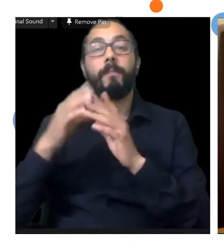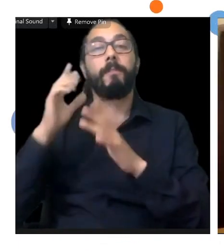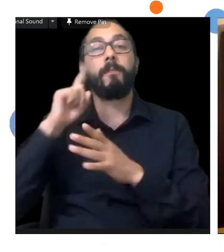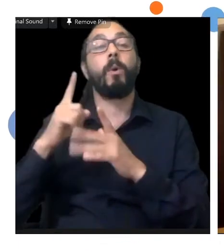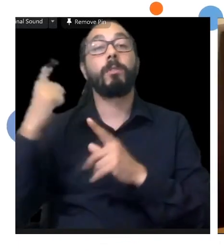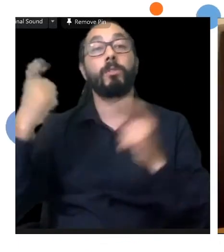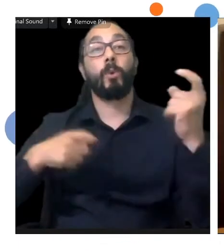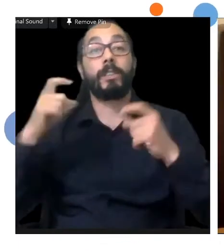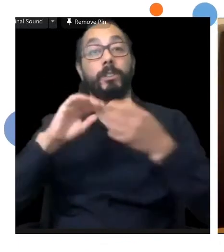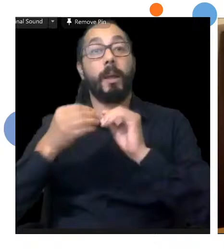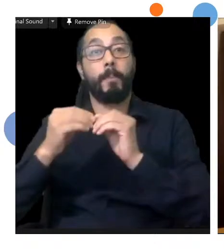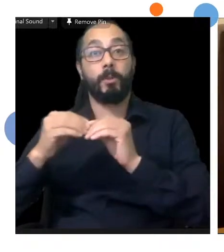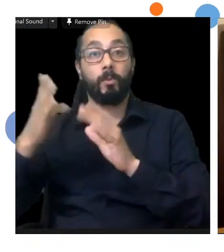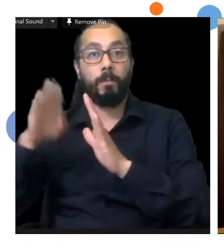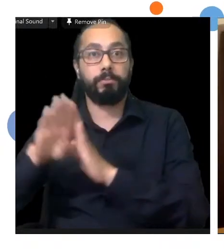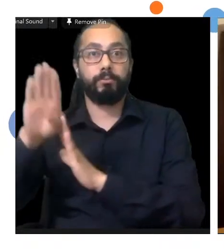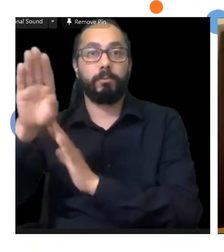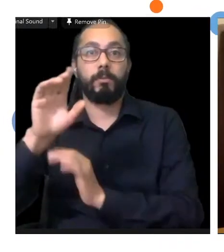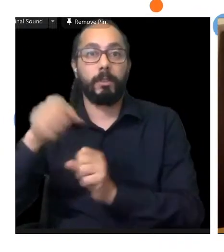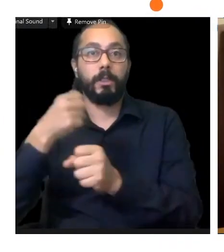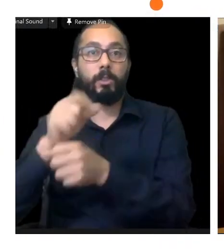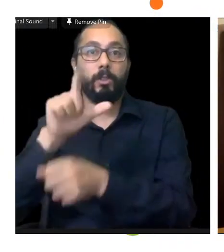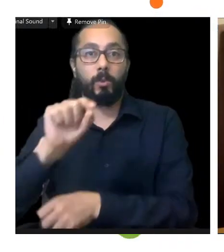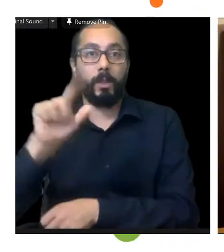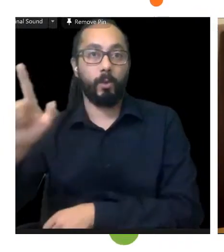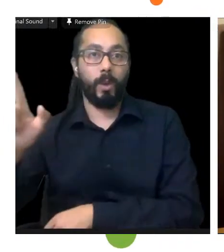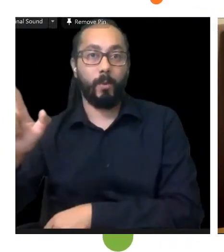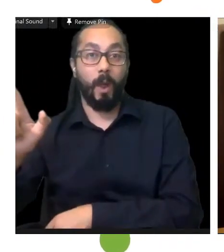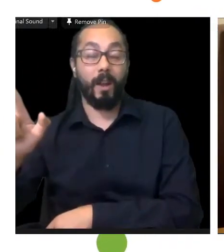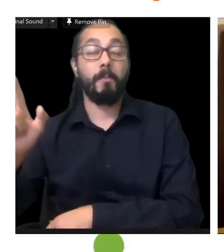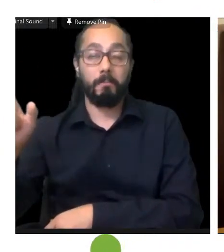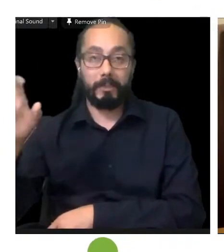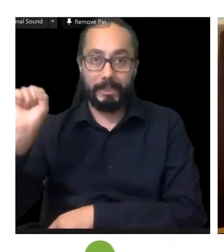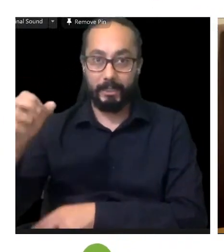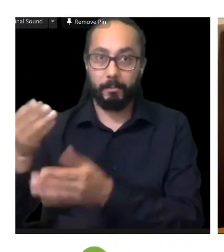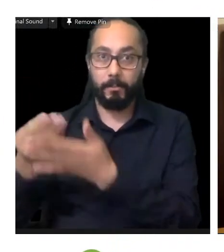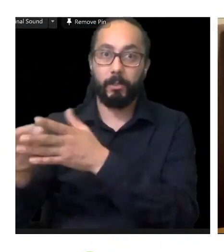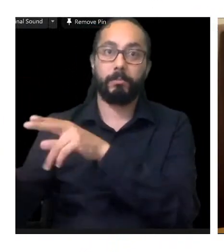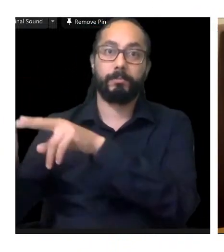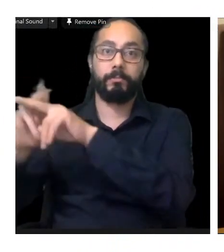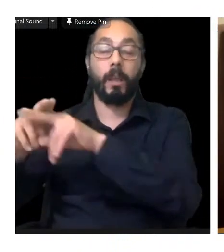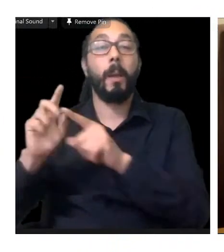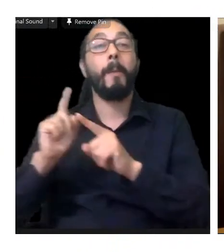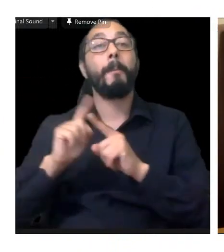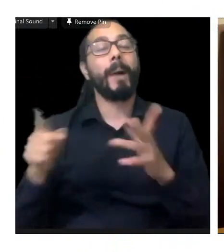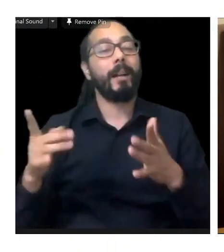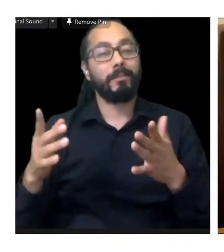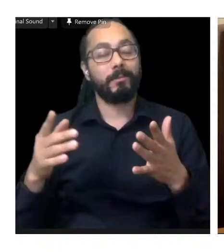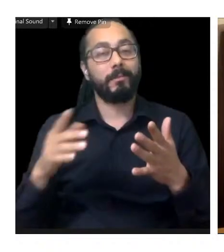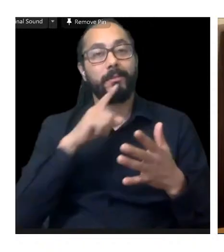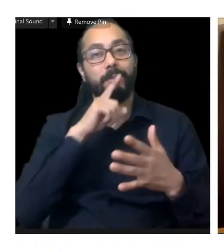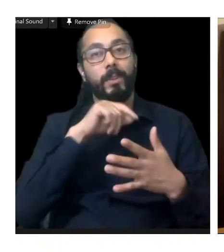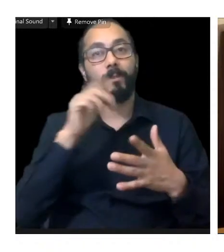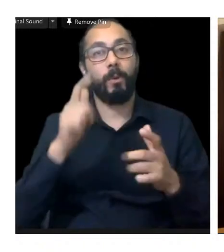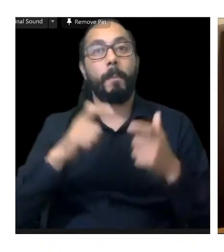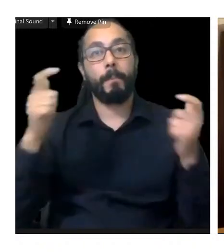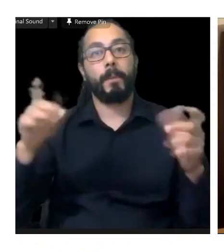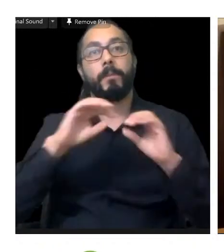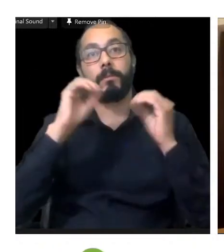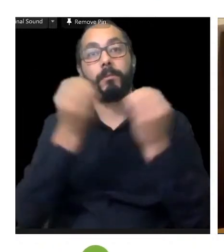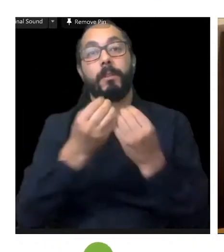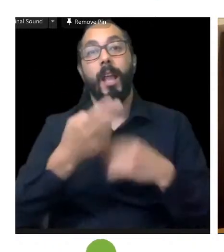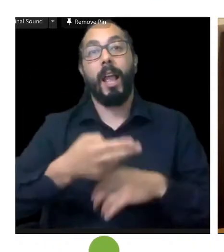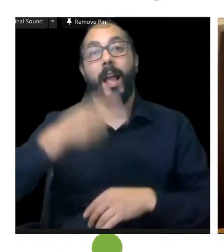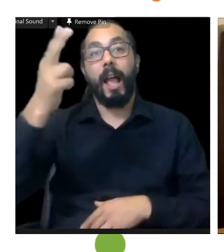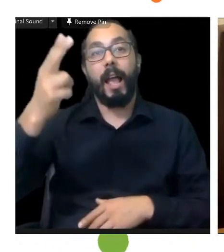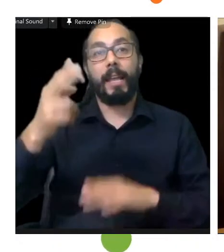counting on, it won't help address the fundamental challenges facing larger arts organizations, including high hidden fixed costs. Can